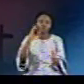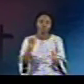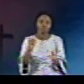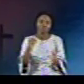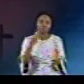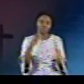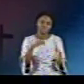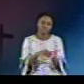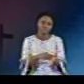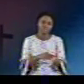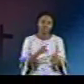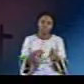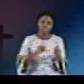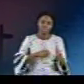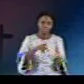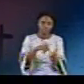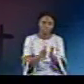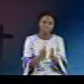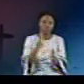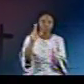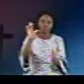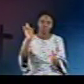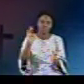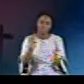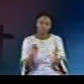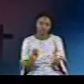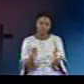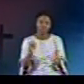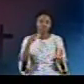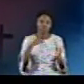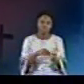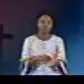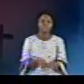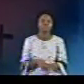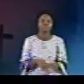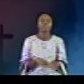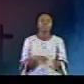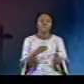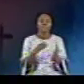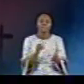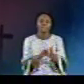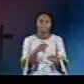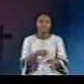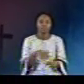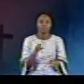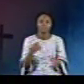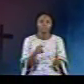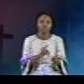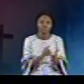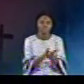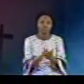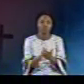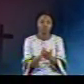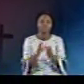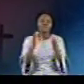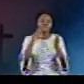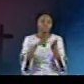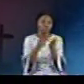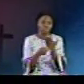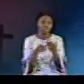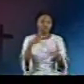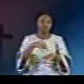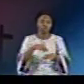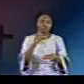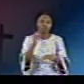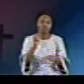done, and that time was the time of divine crusade hold at Enugu. So I lay my hands for the tutu